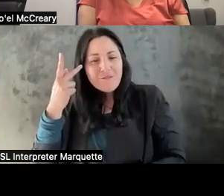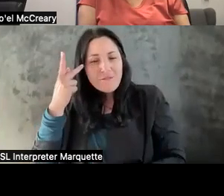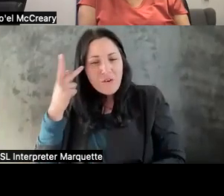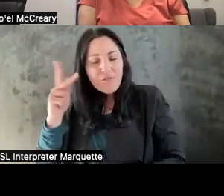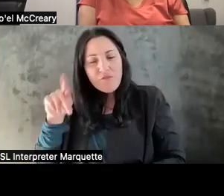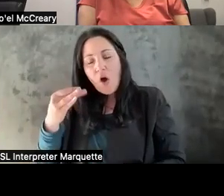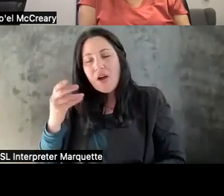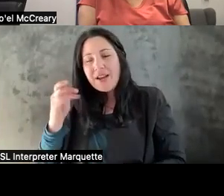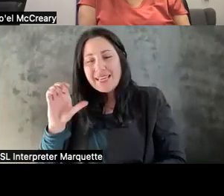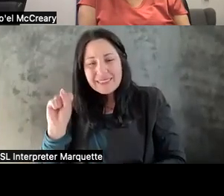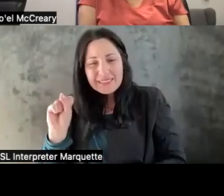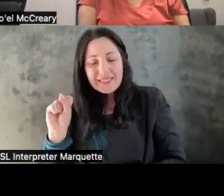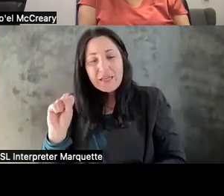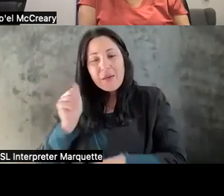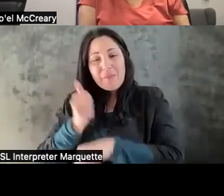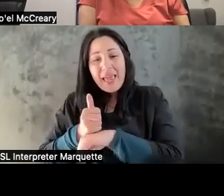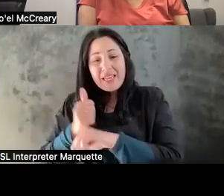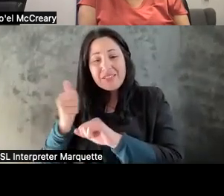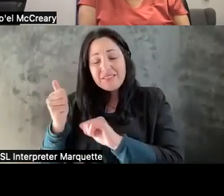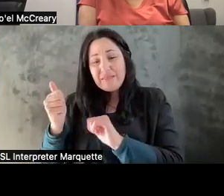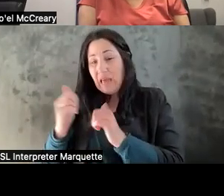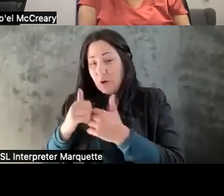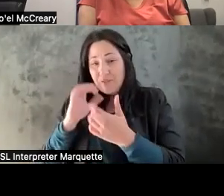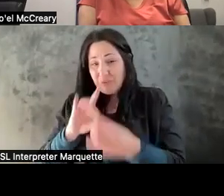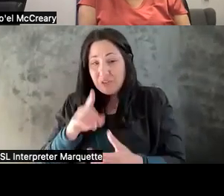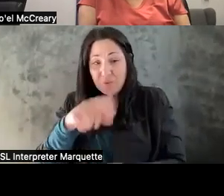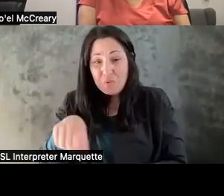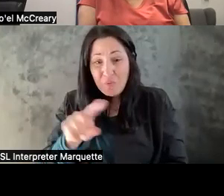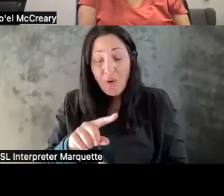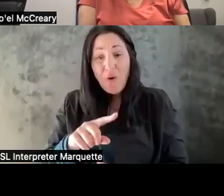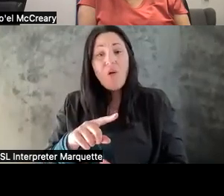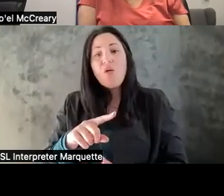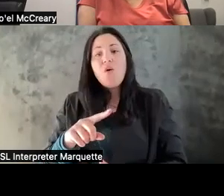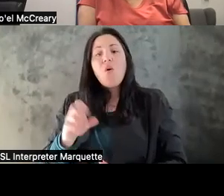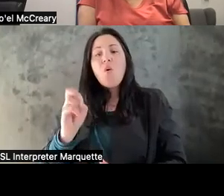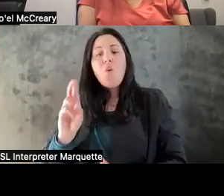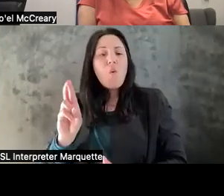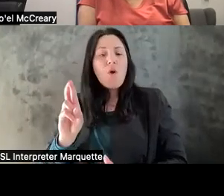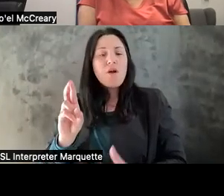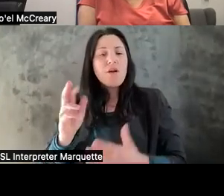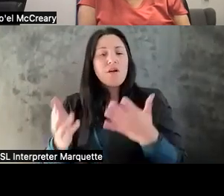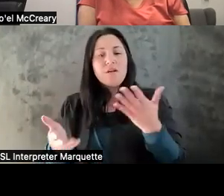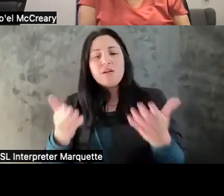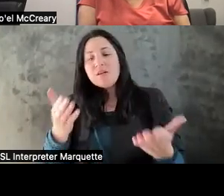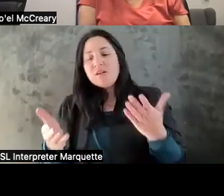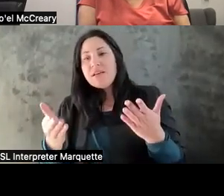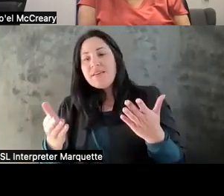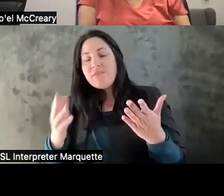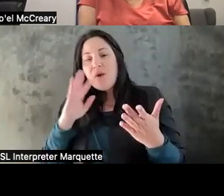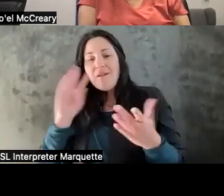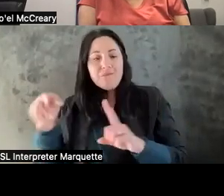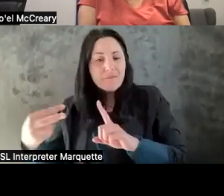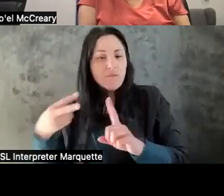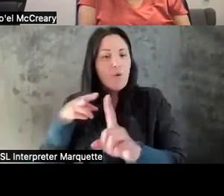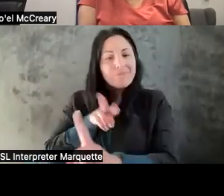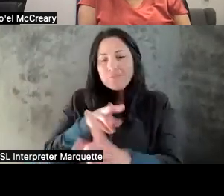curricula, and I don't know if this is relevant to y'all and or if you come down on some side of it or if you have opinions about it.